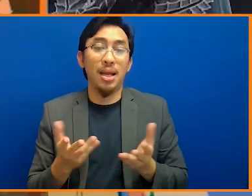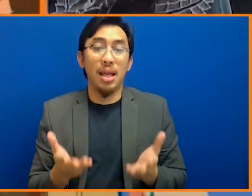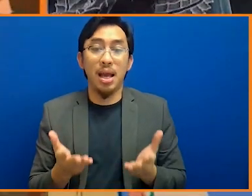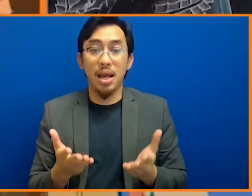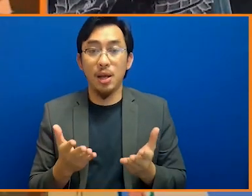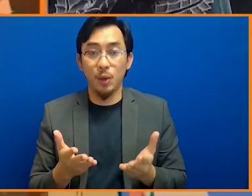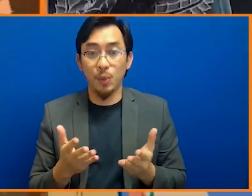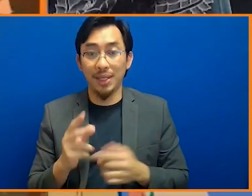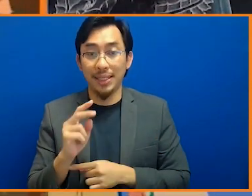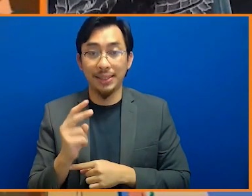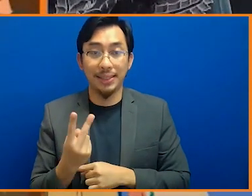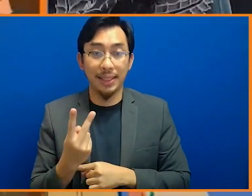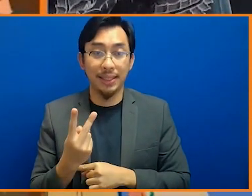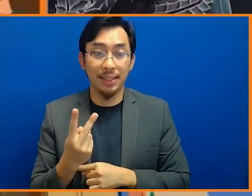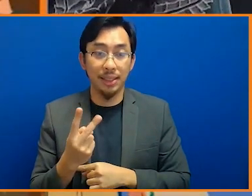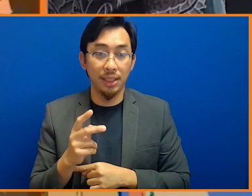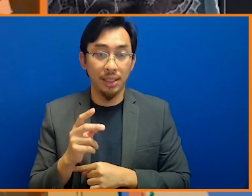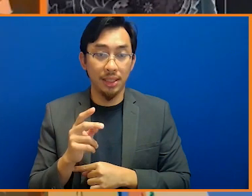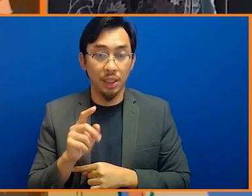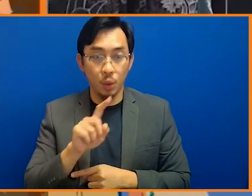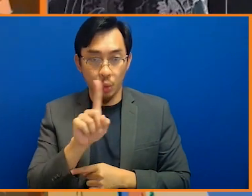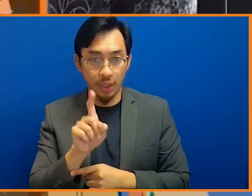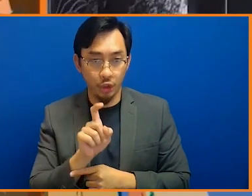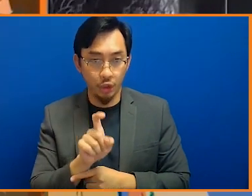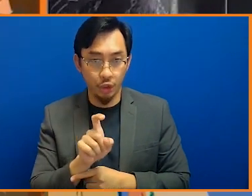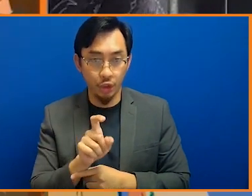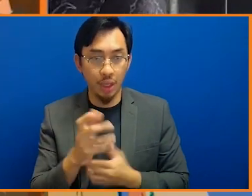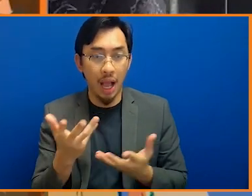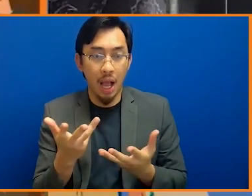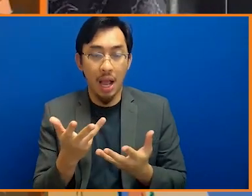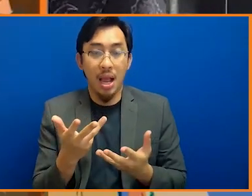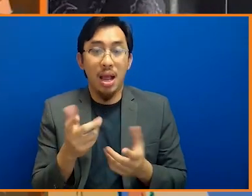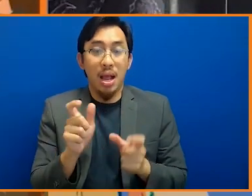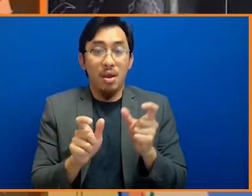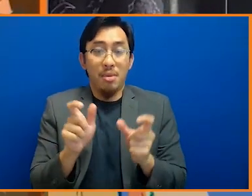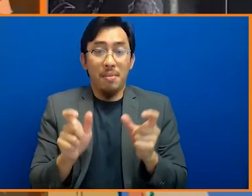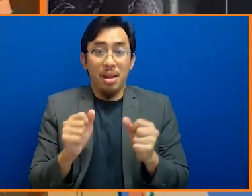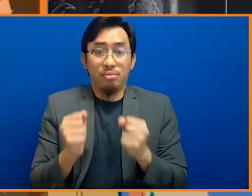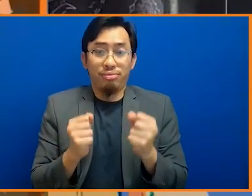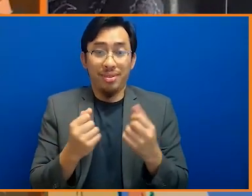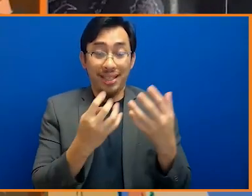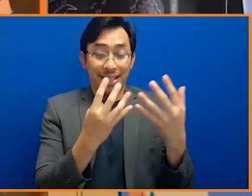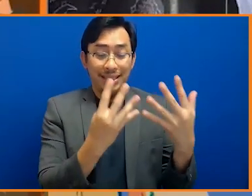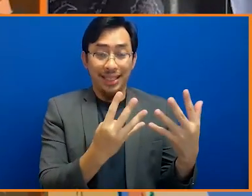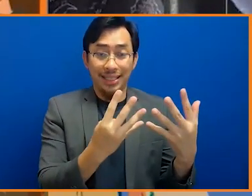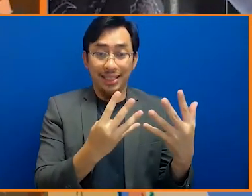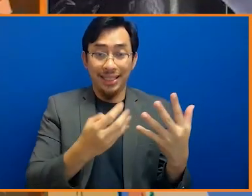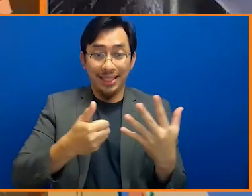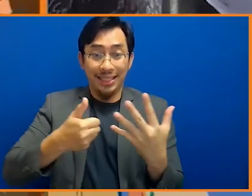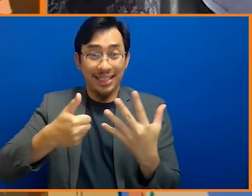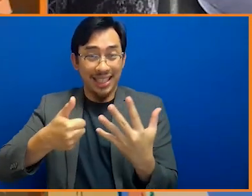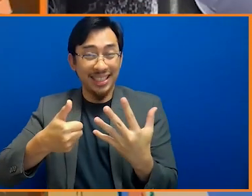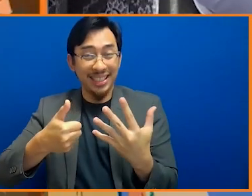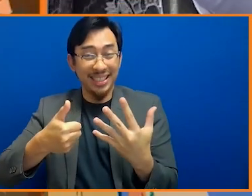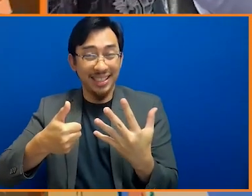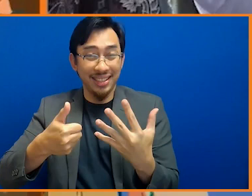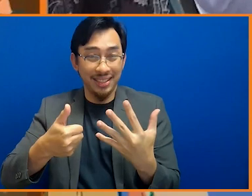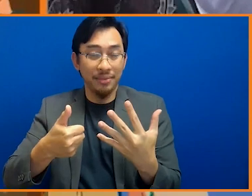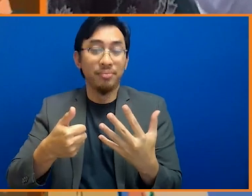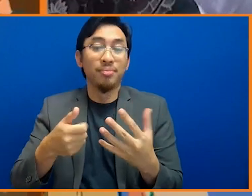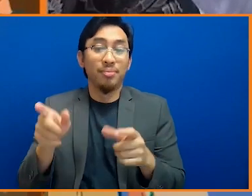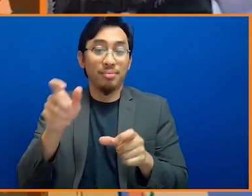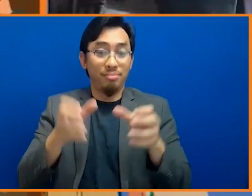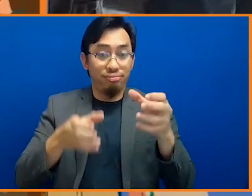Now, the second question, um, how do we know that people can run to that 96 building that